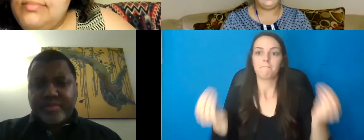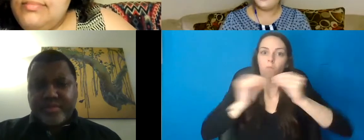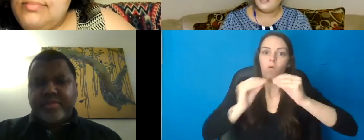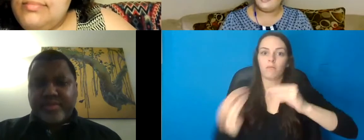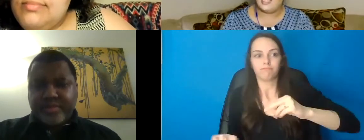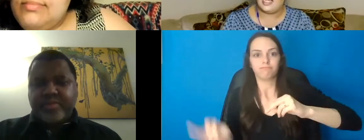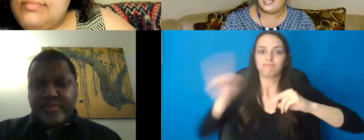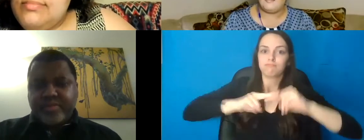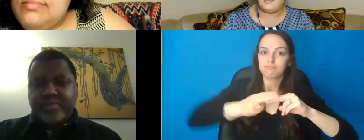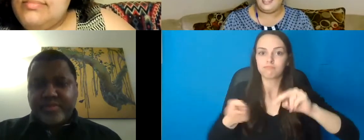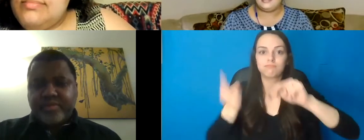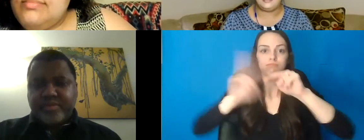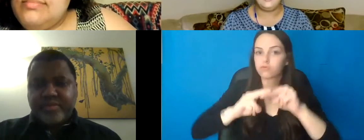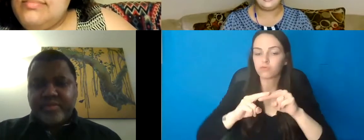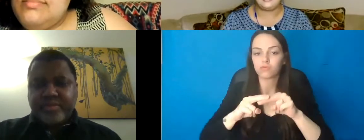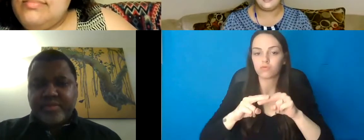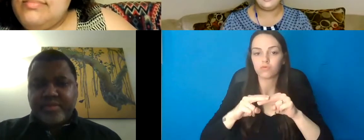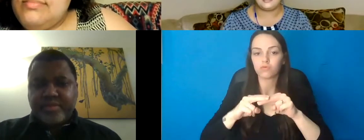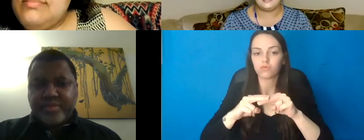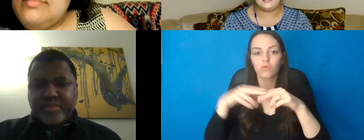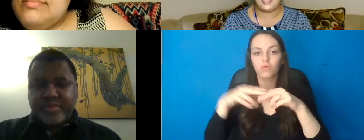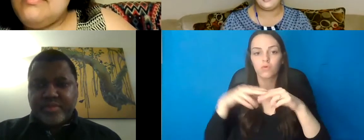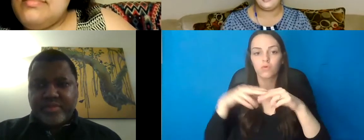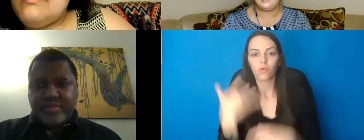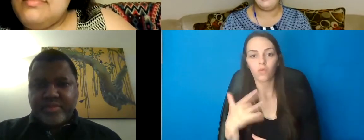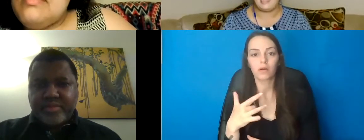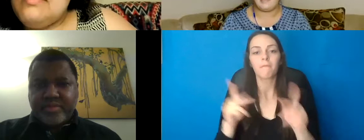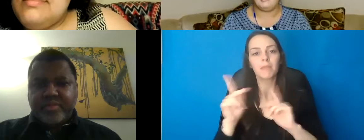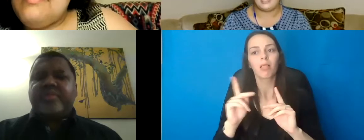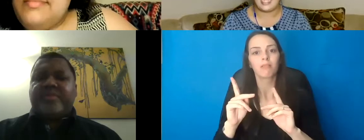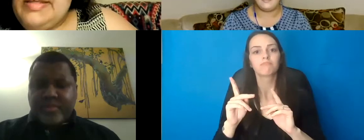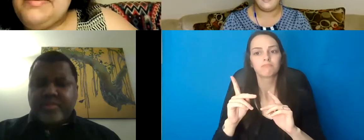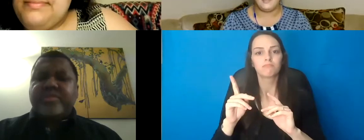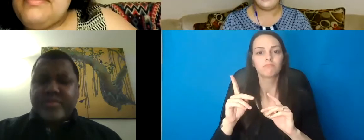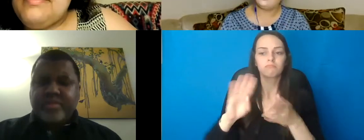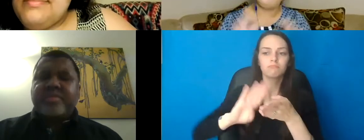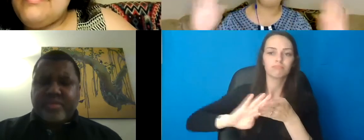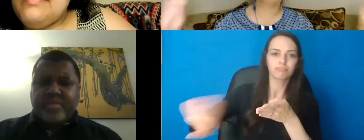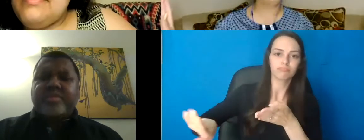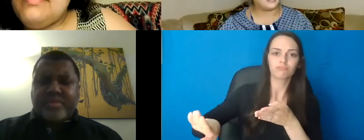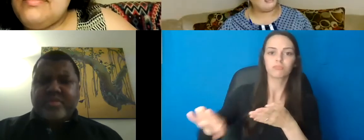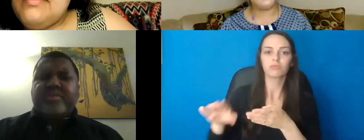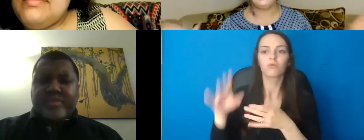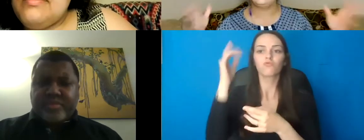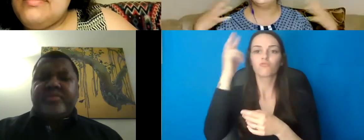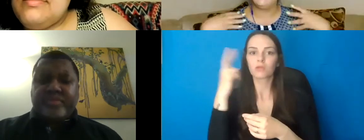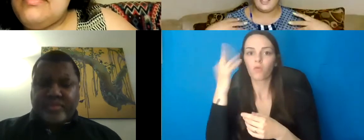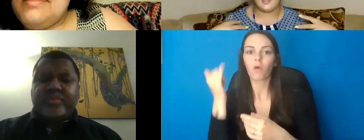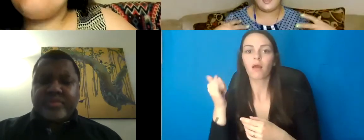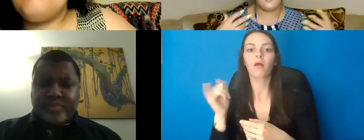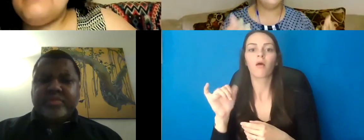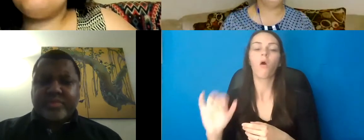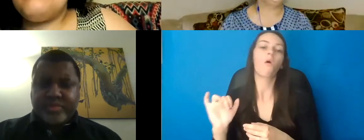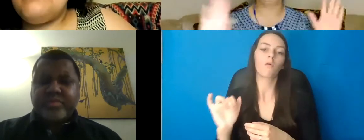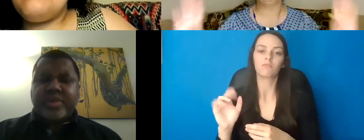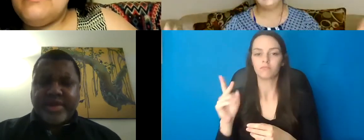also, it is used as an excuse to not treat QT/BIPOC people now, because you're like, oh, we're backlogged because of